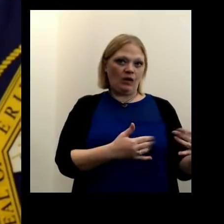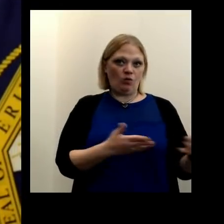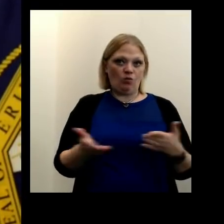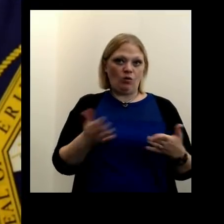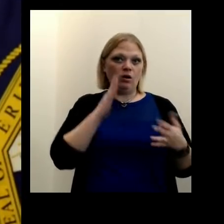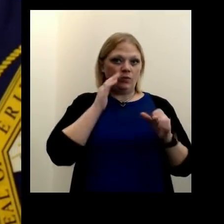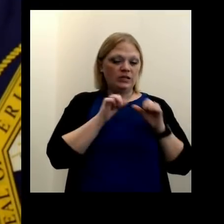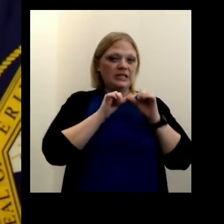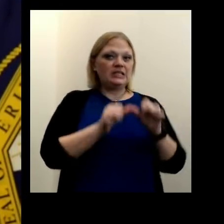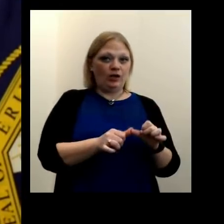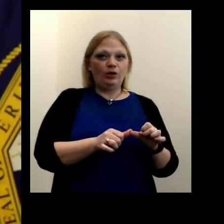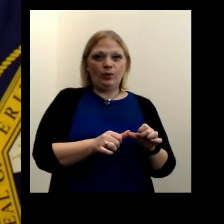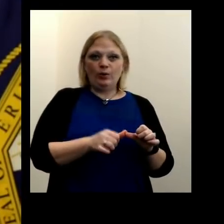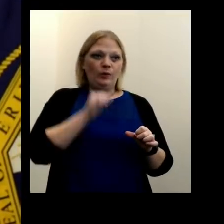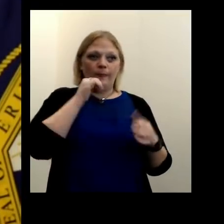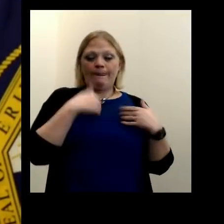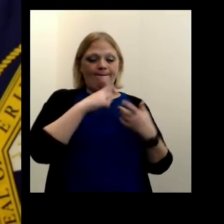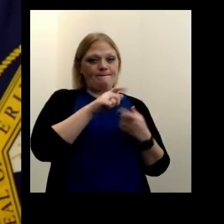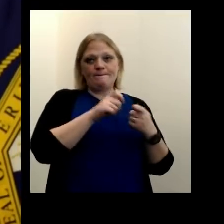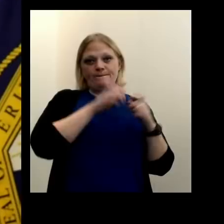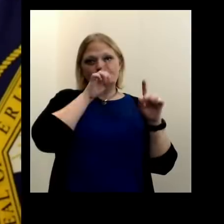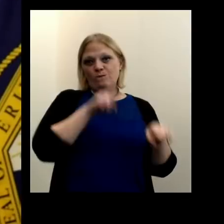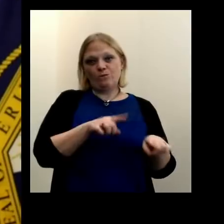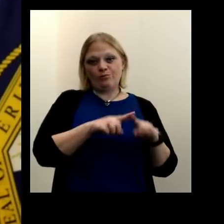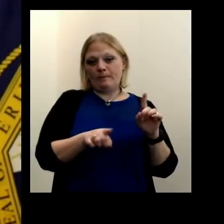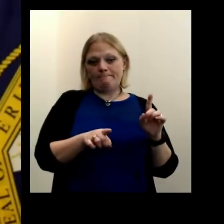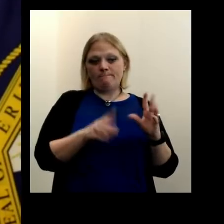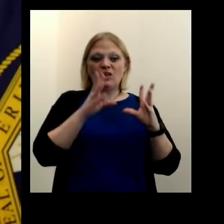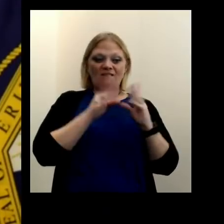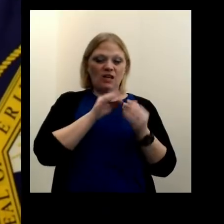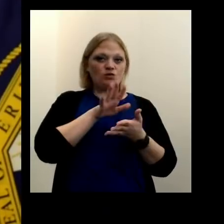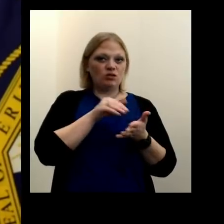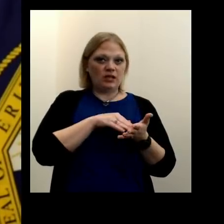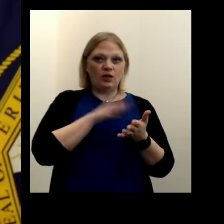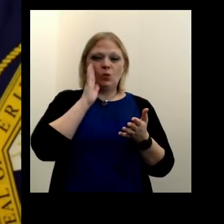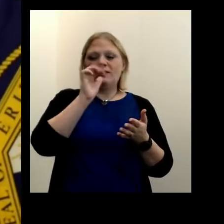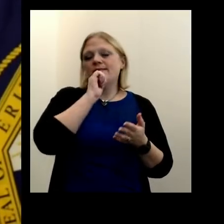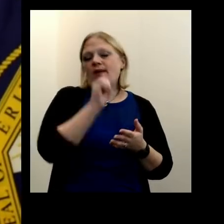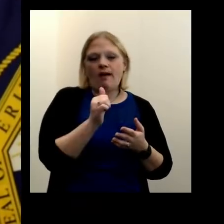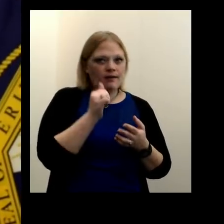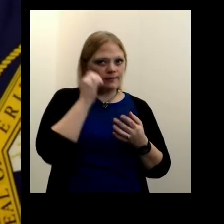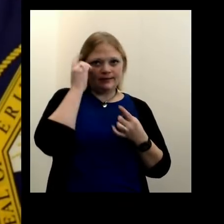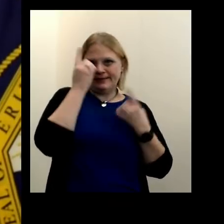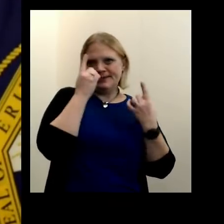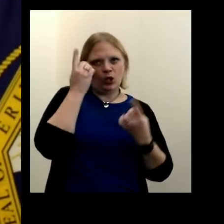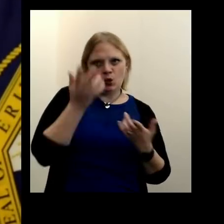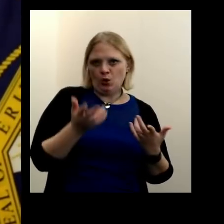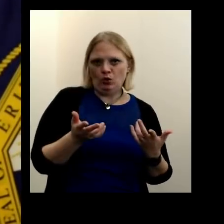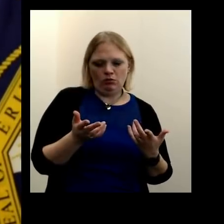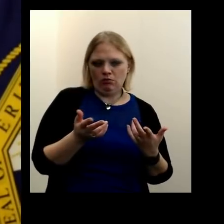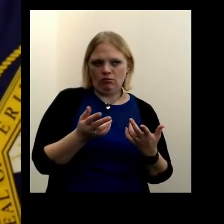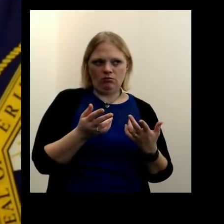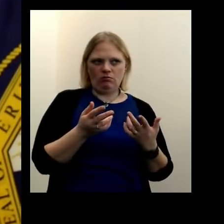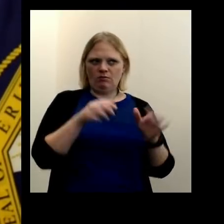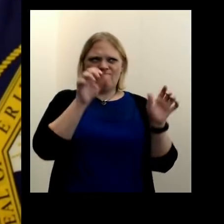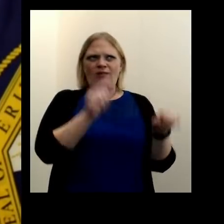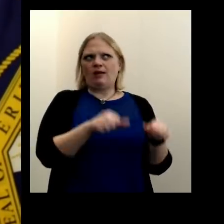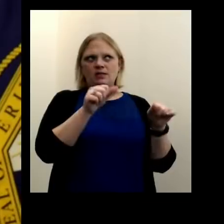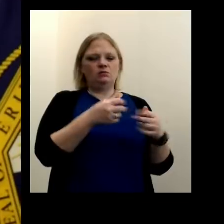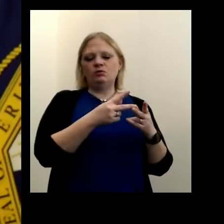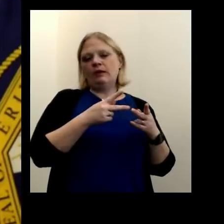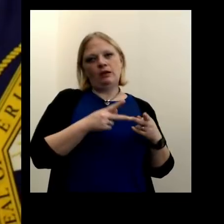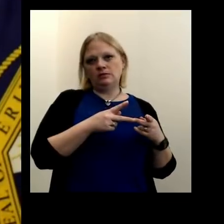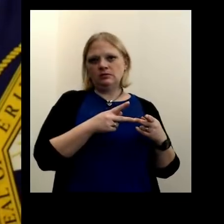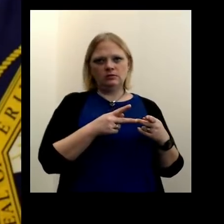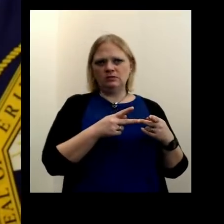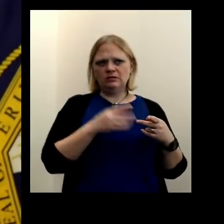to continue. I don't have an exact answer, but the convention center would not be considered a probable place if